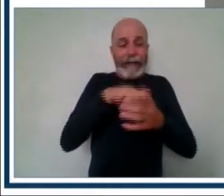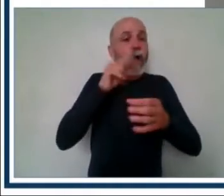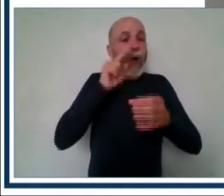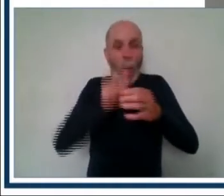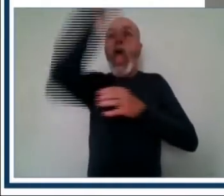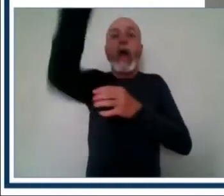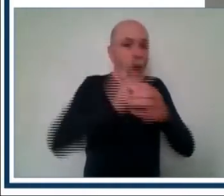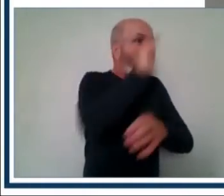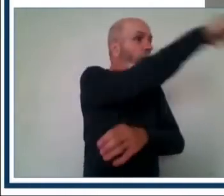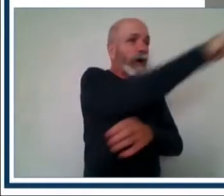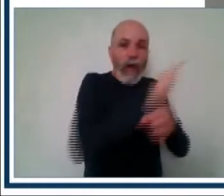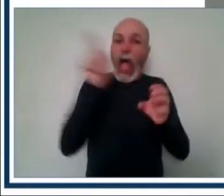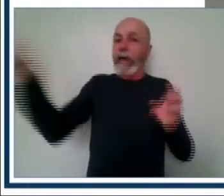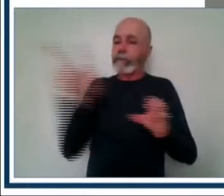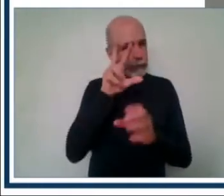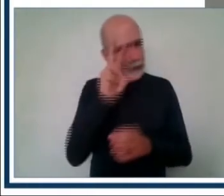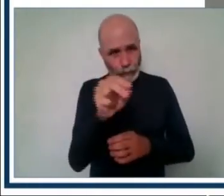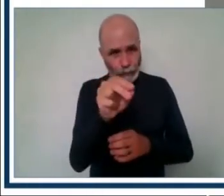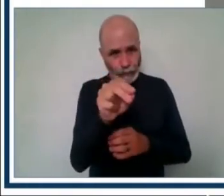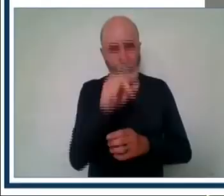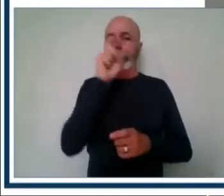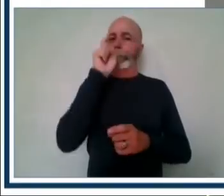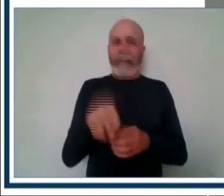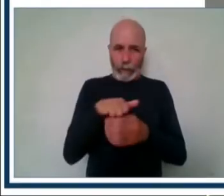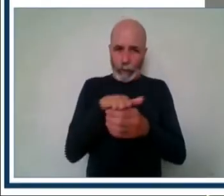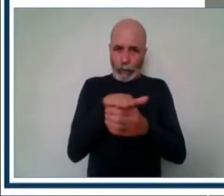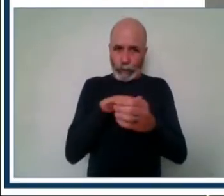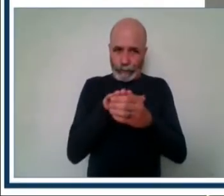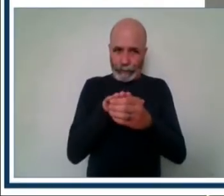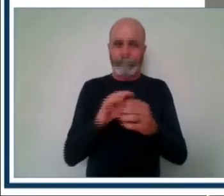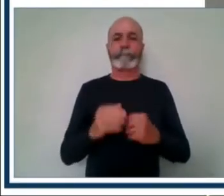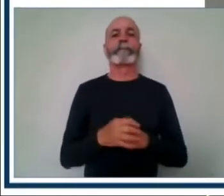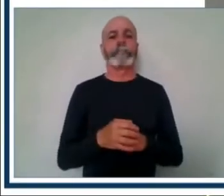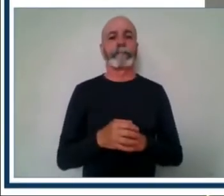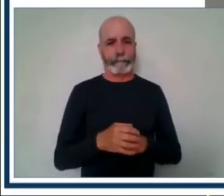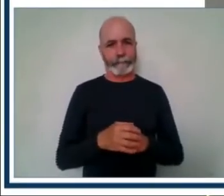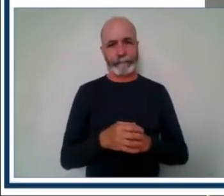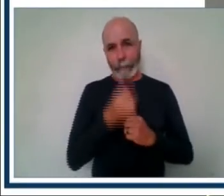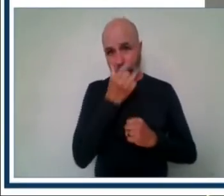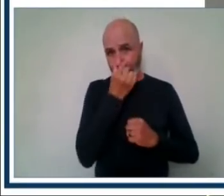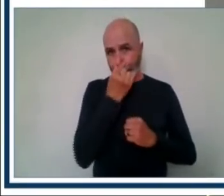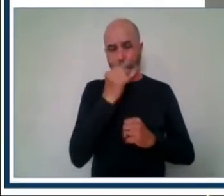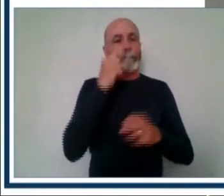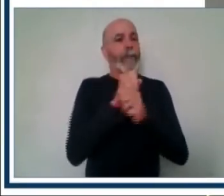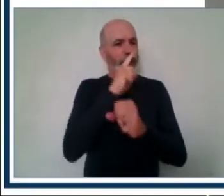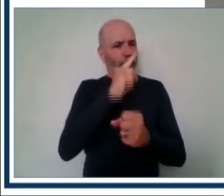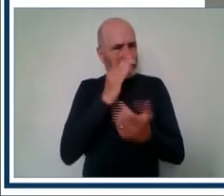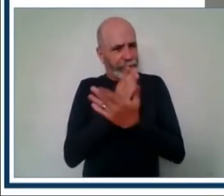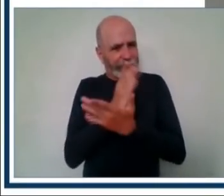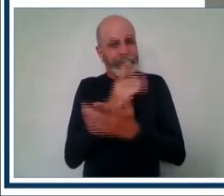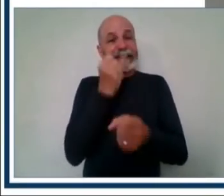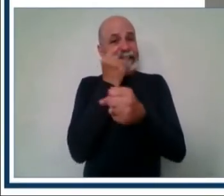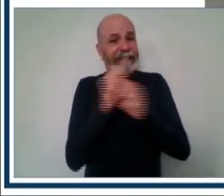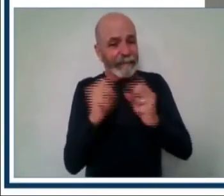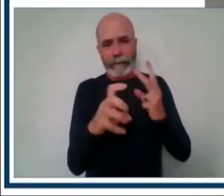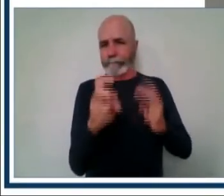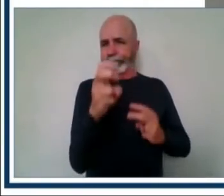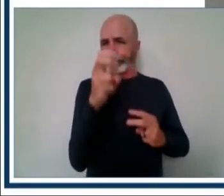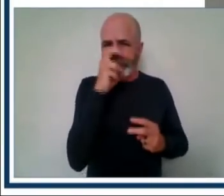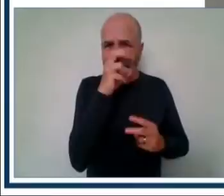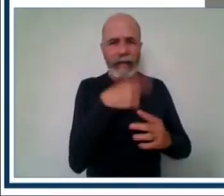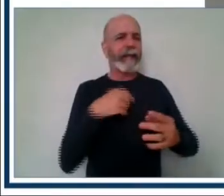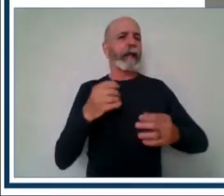Please make the right choices. Be safe and follow restrictions, and together we will get control over this virus once